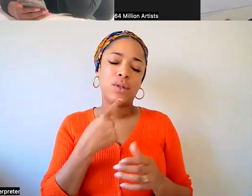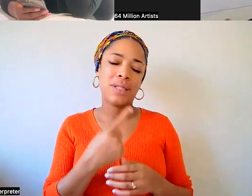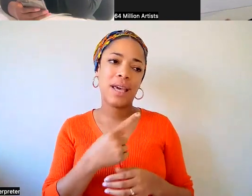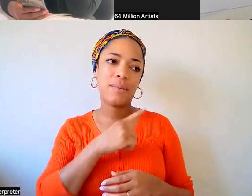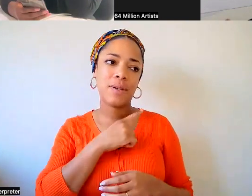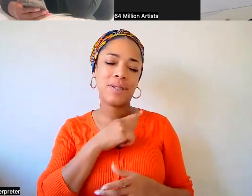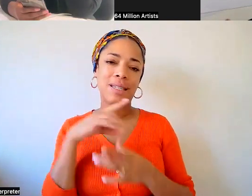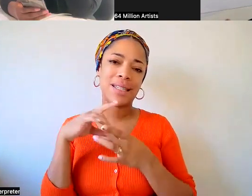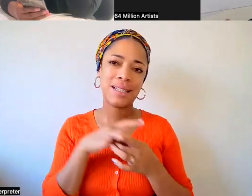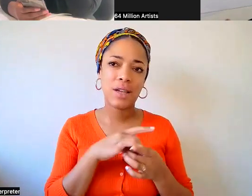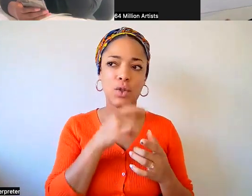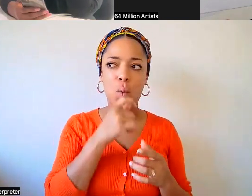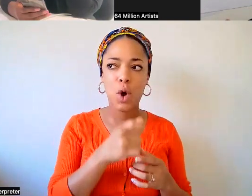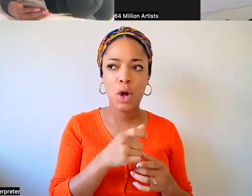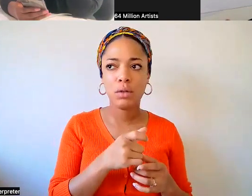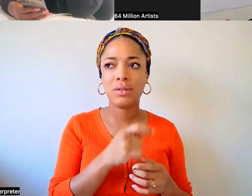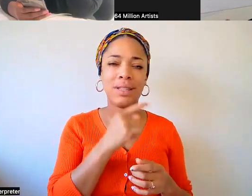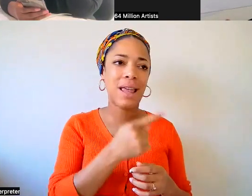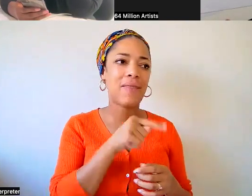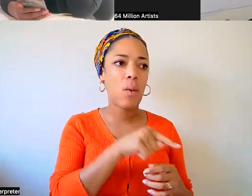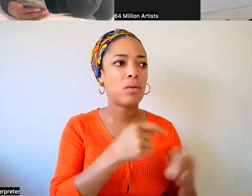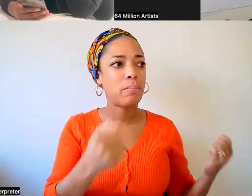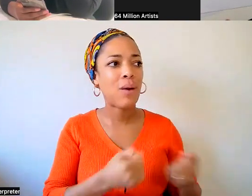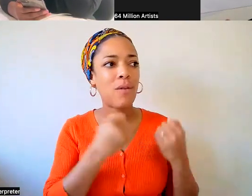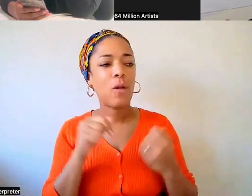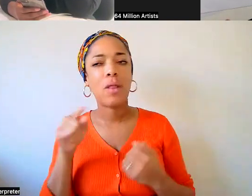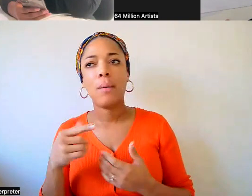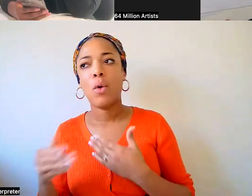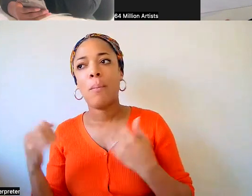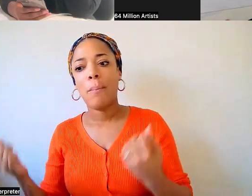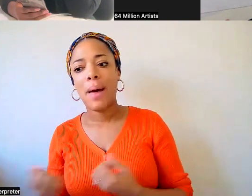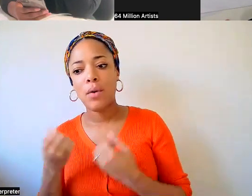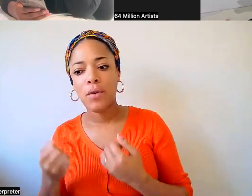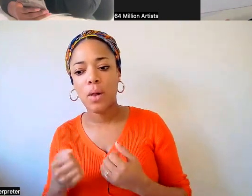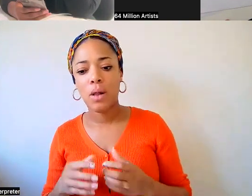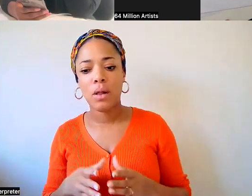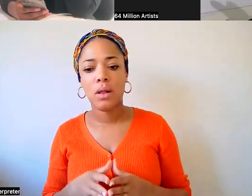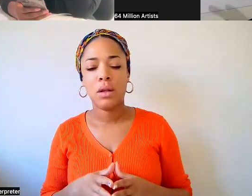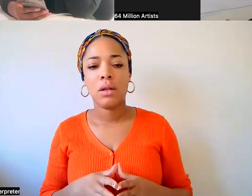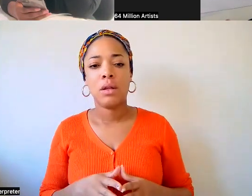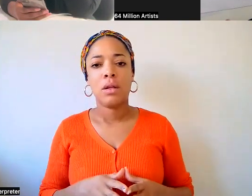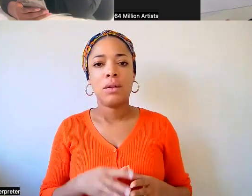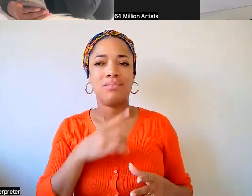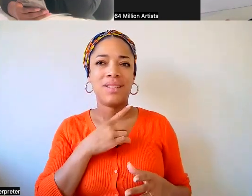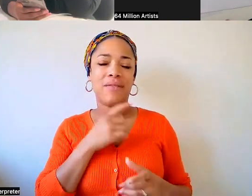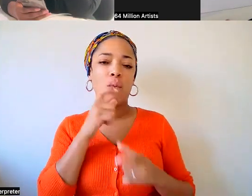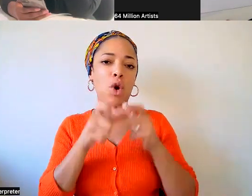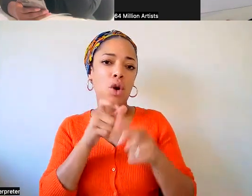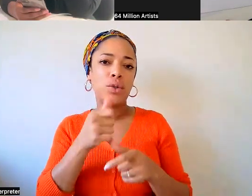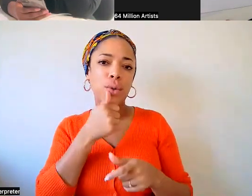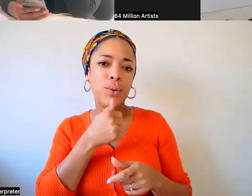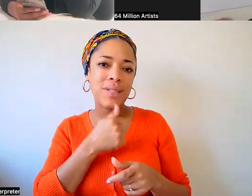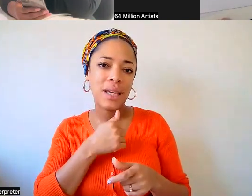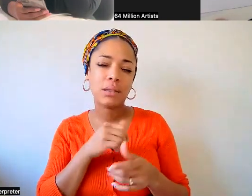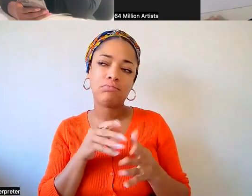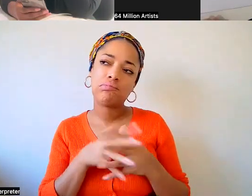device, you know, is most powerful, or this form. That's when you use words like limerick or ballad, that's a form. So it's a